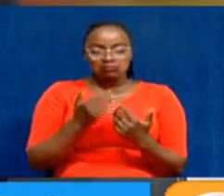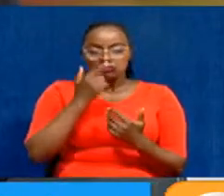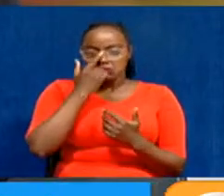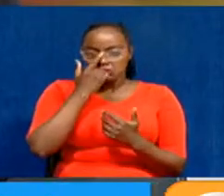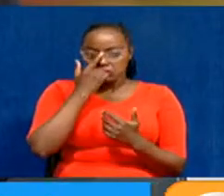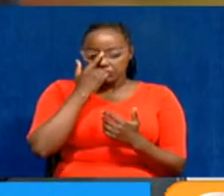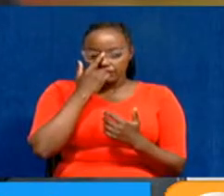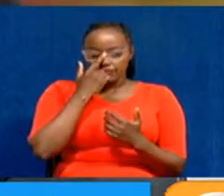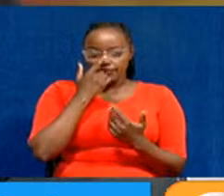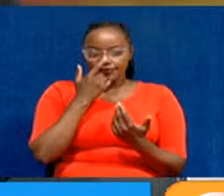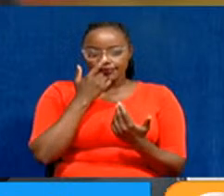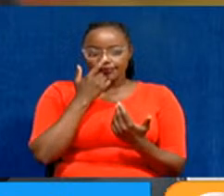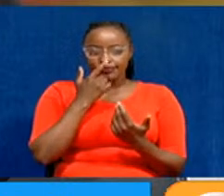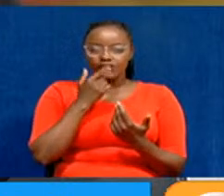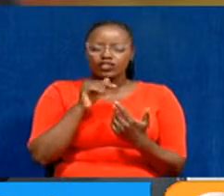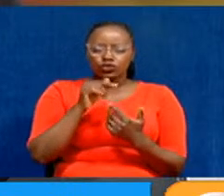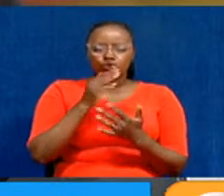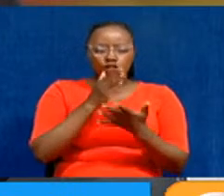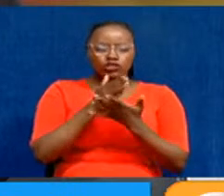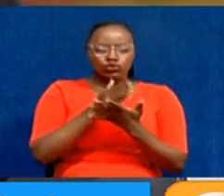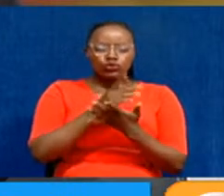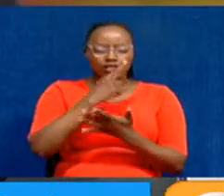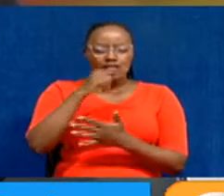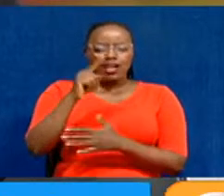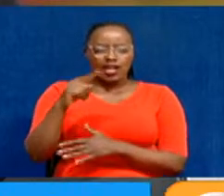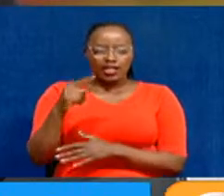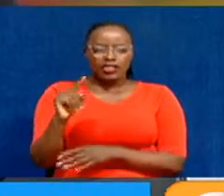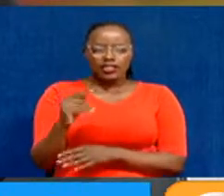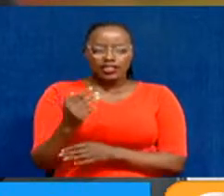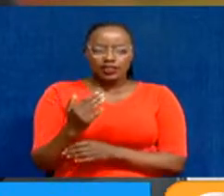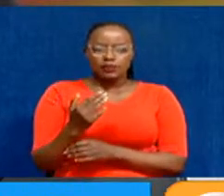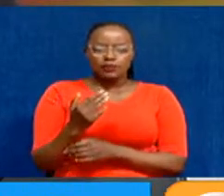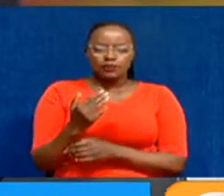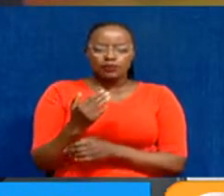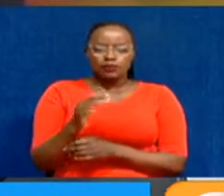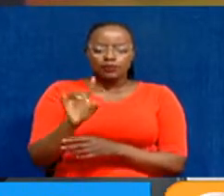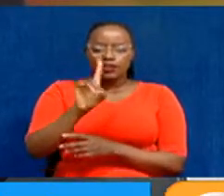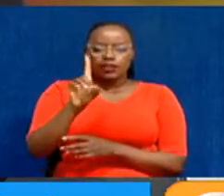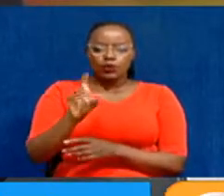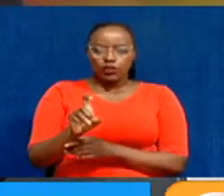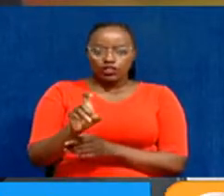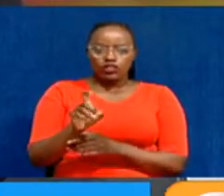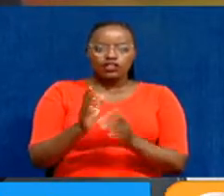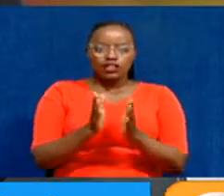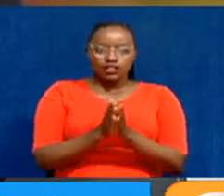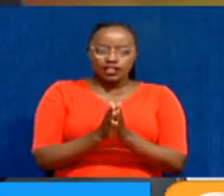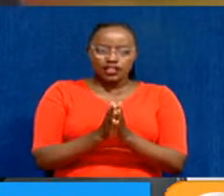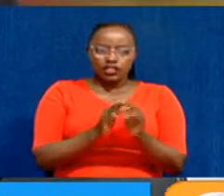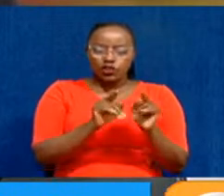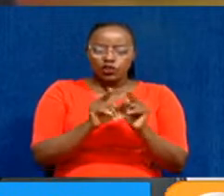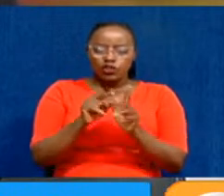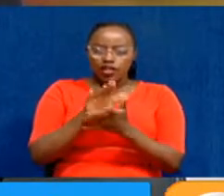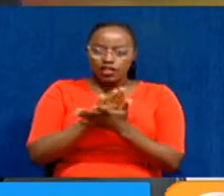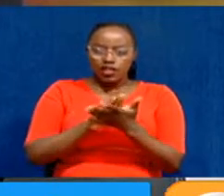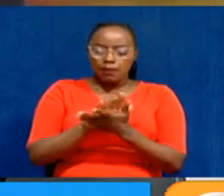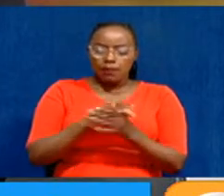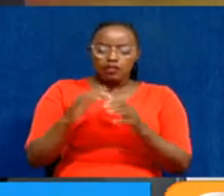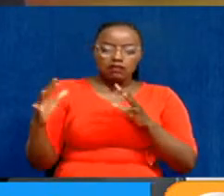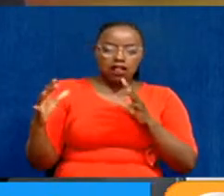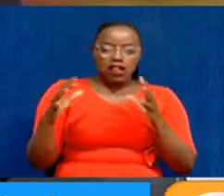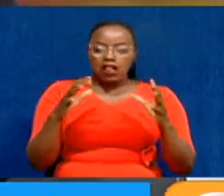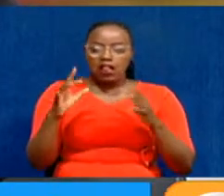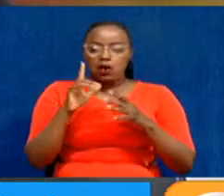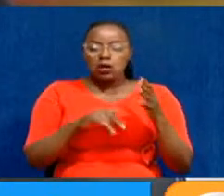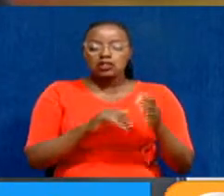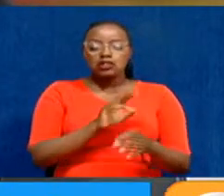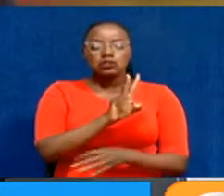And you are totally right that the questions and the base of the argument has always been